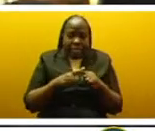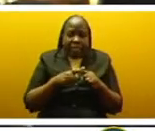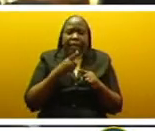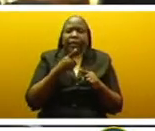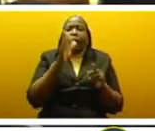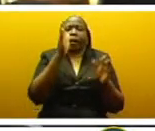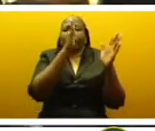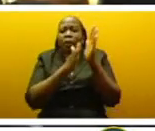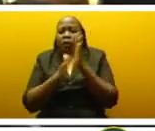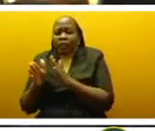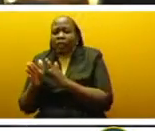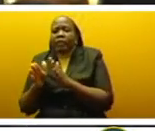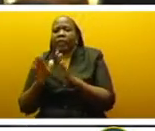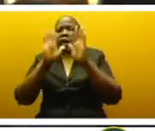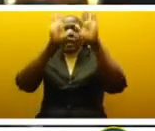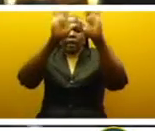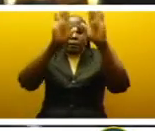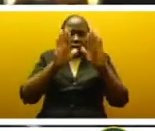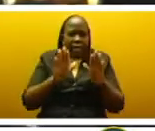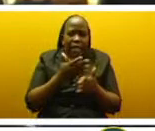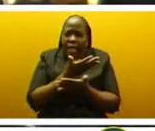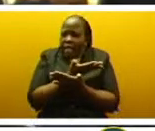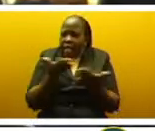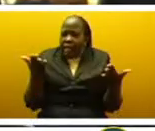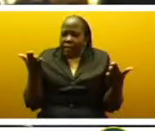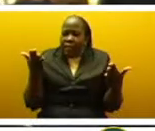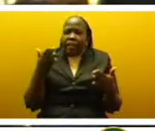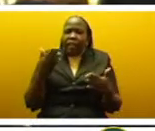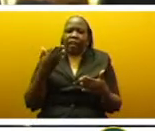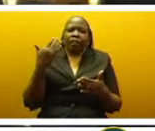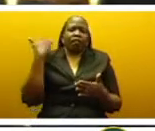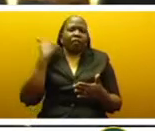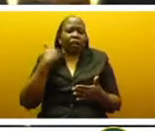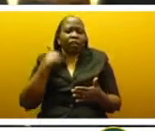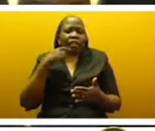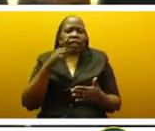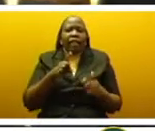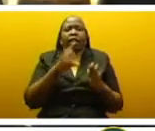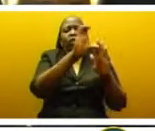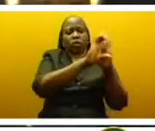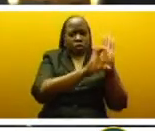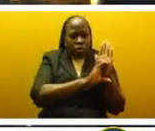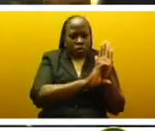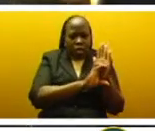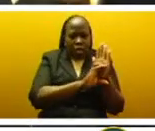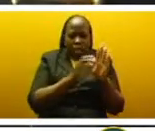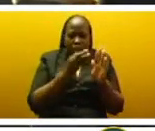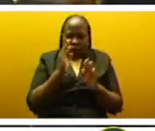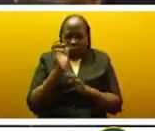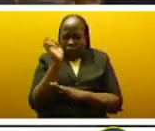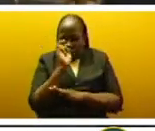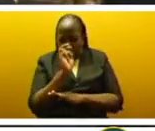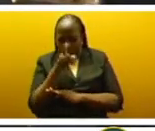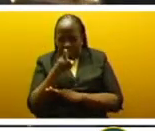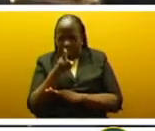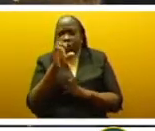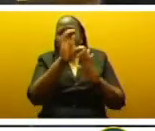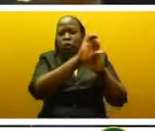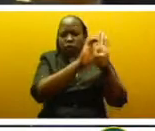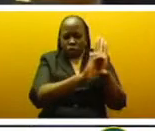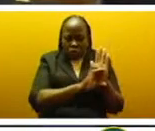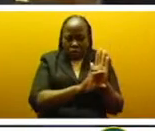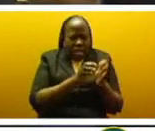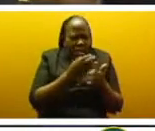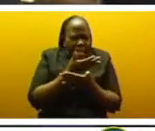And anything in violation of the Constitution, if you look at the Constitution broadly, any infringement